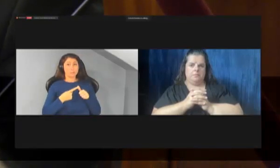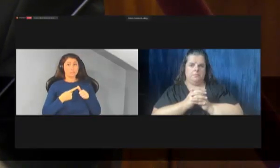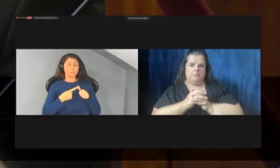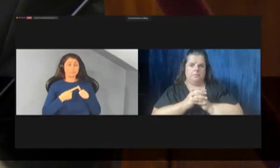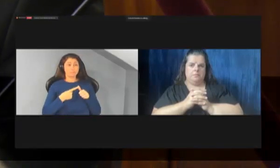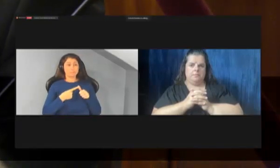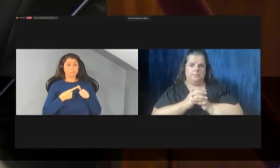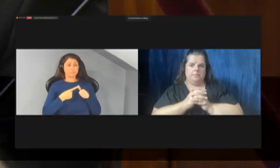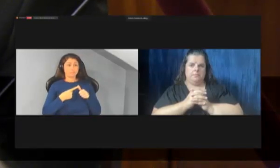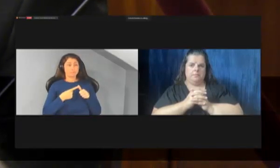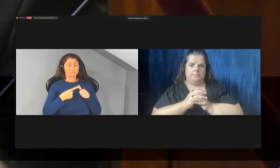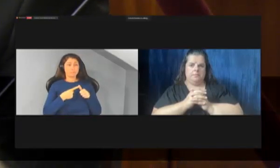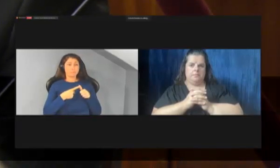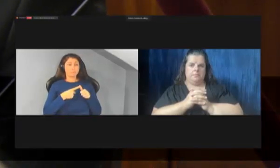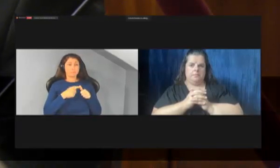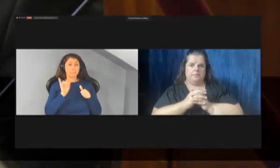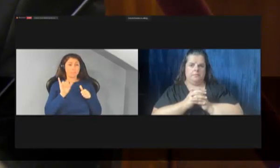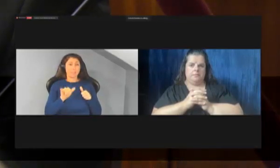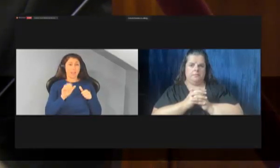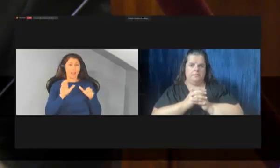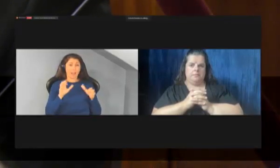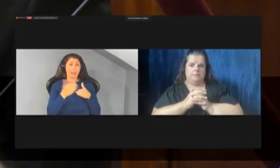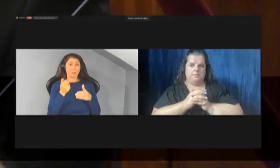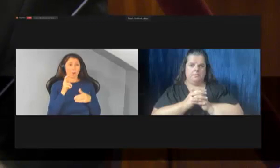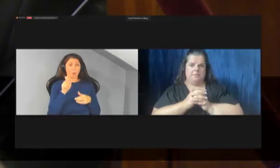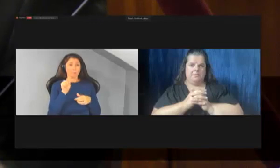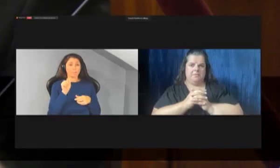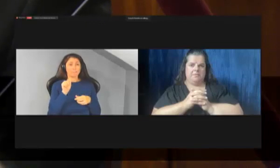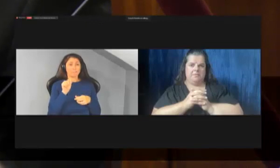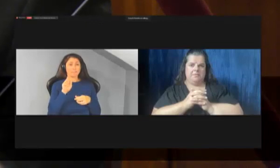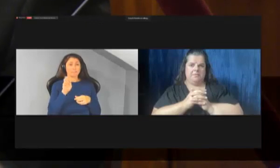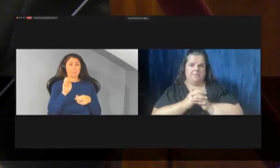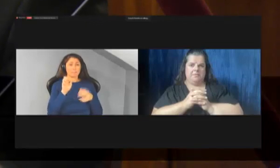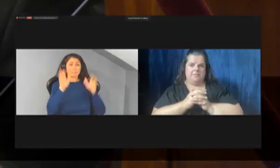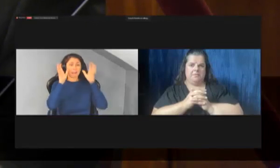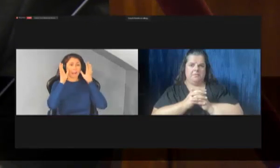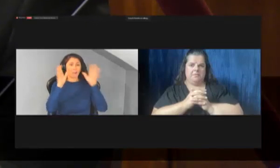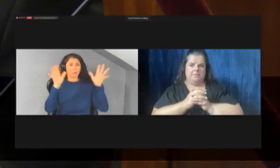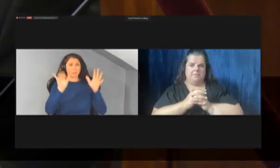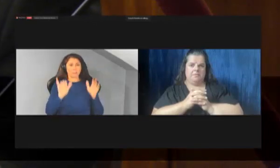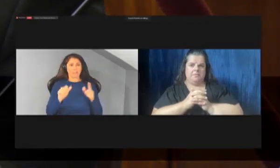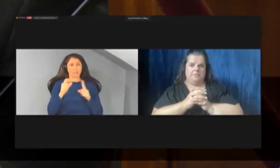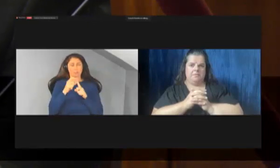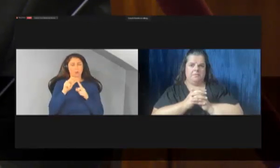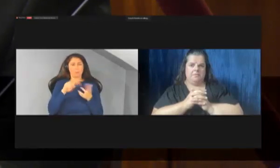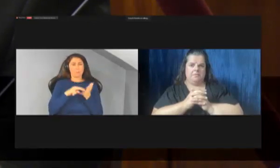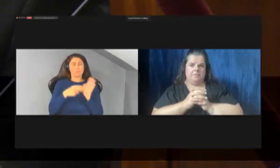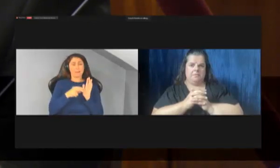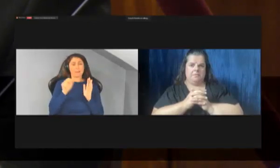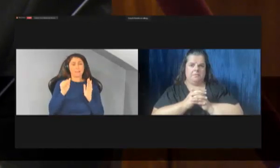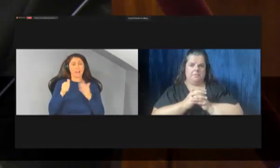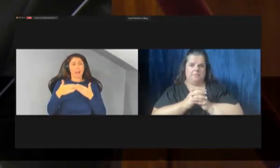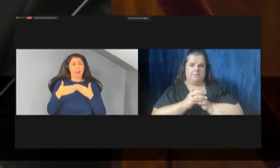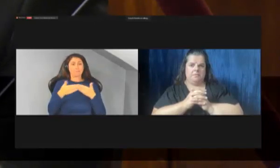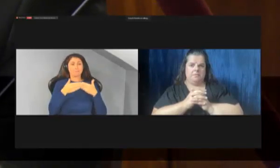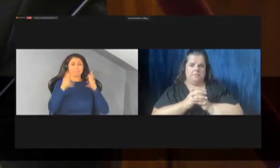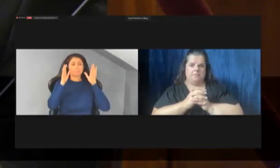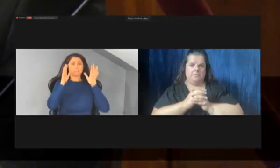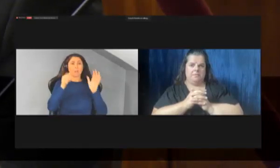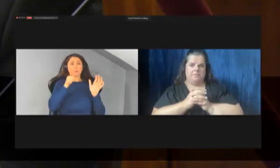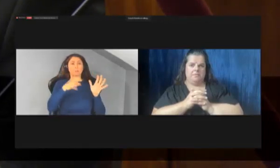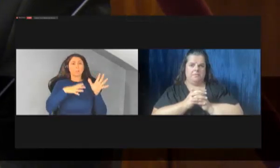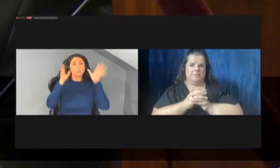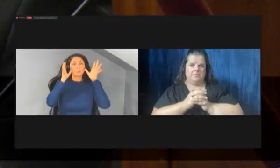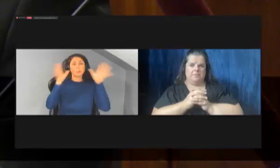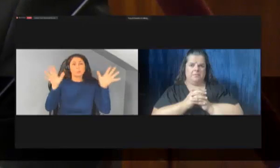deer harvested be antlerless, which is a term of art that essentially means a doe or an immature